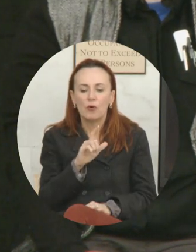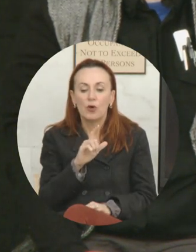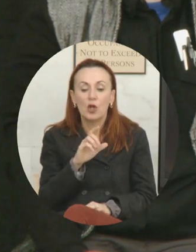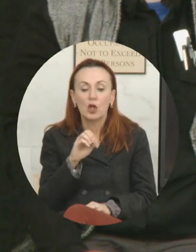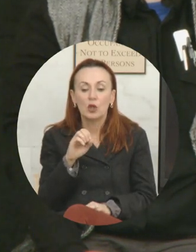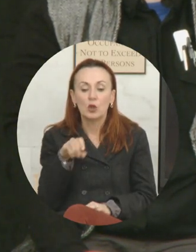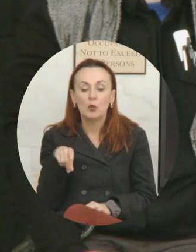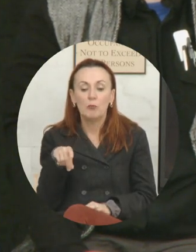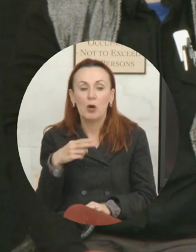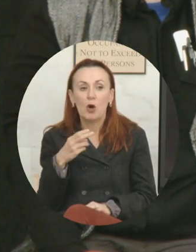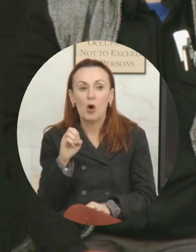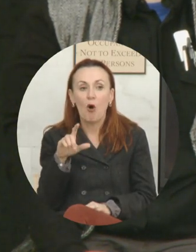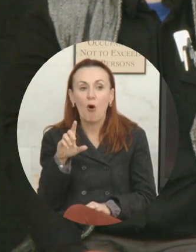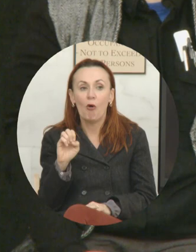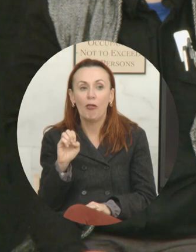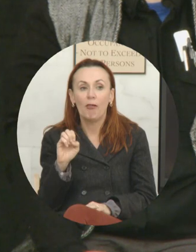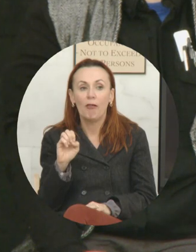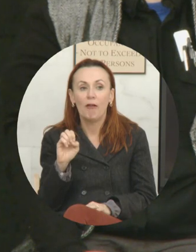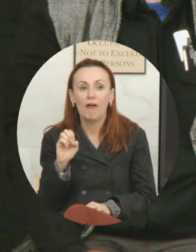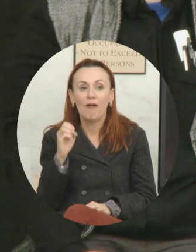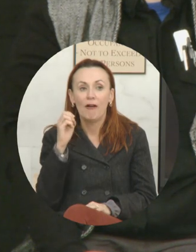Act for disasters.